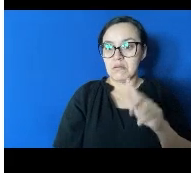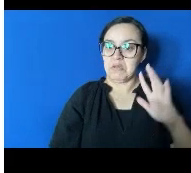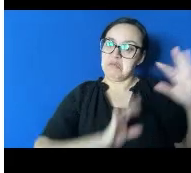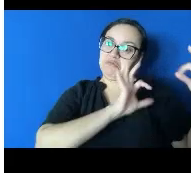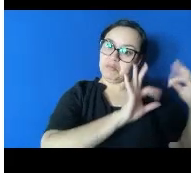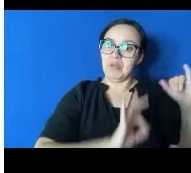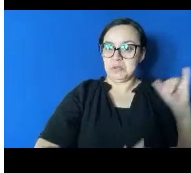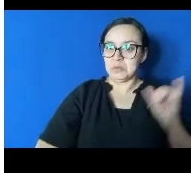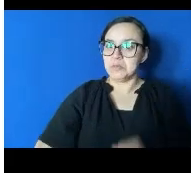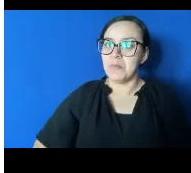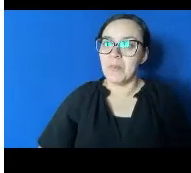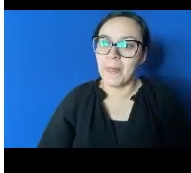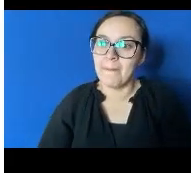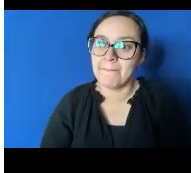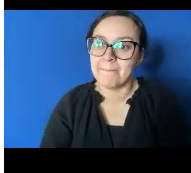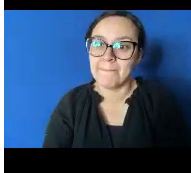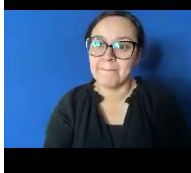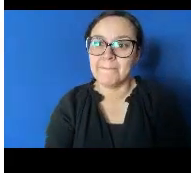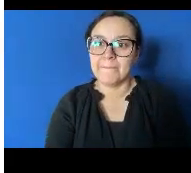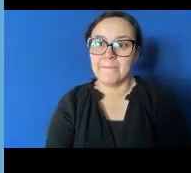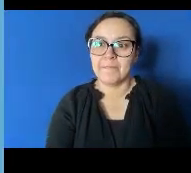tech talk that is specific.